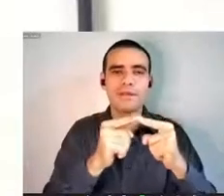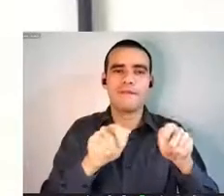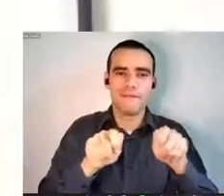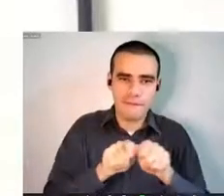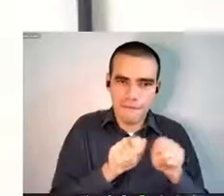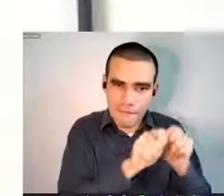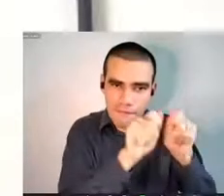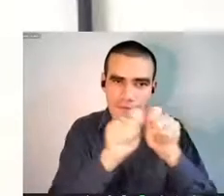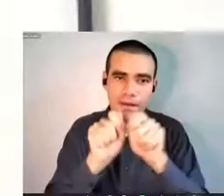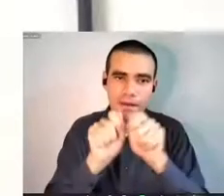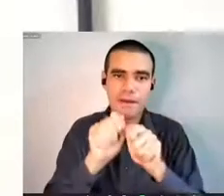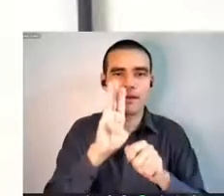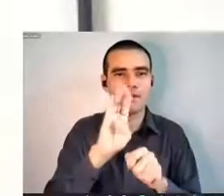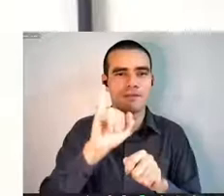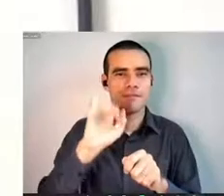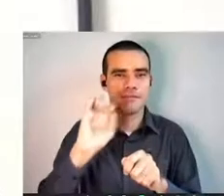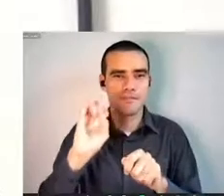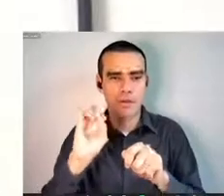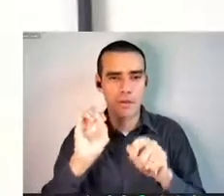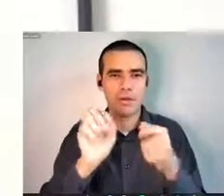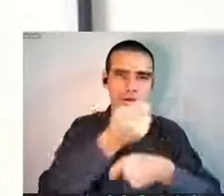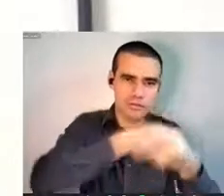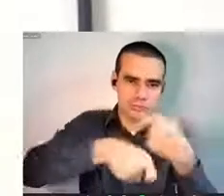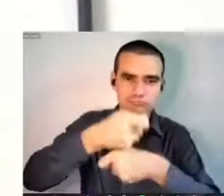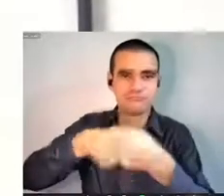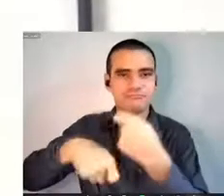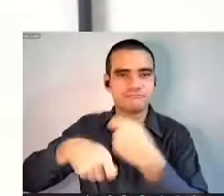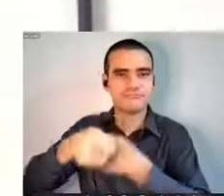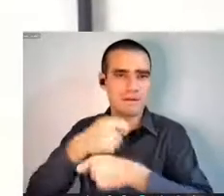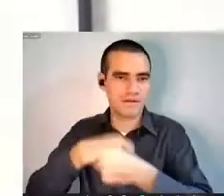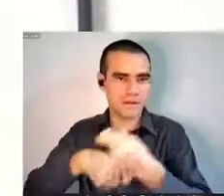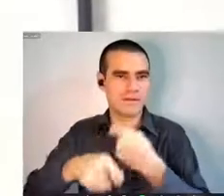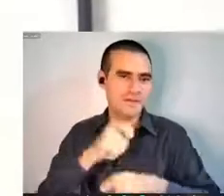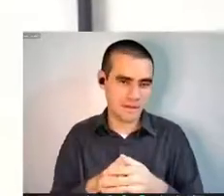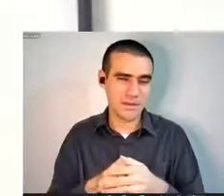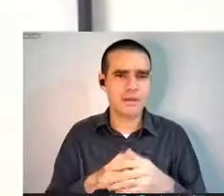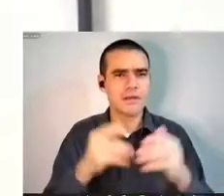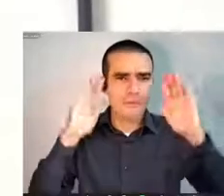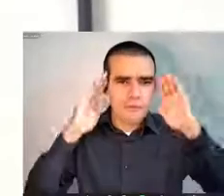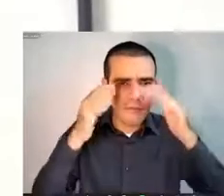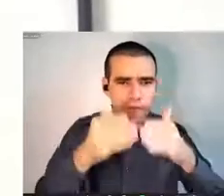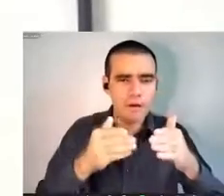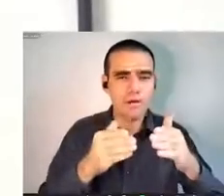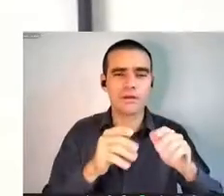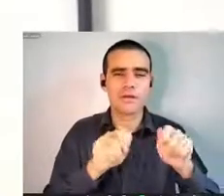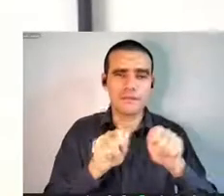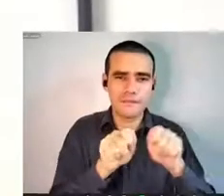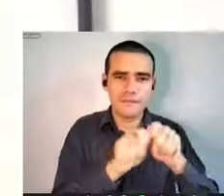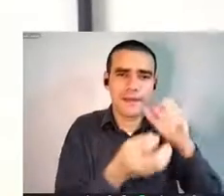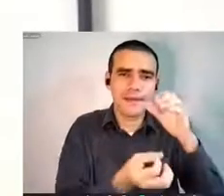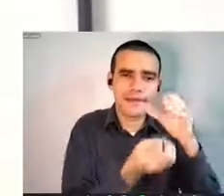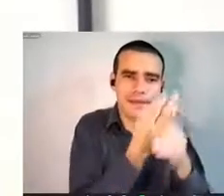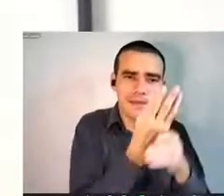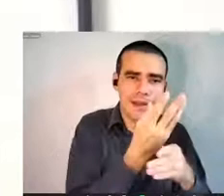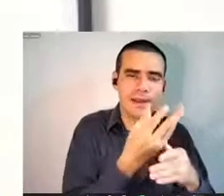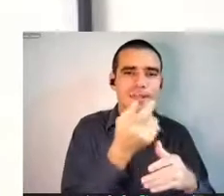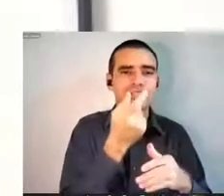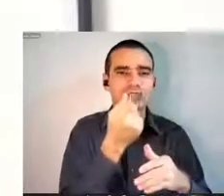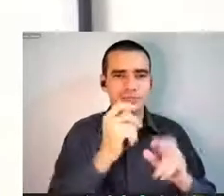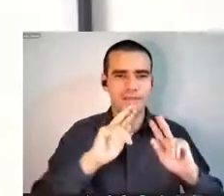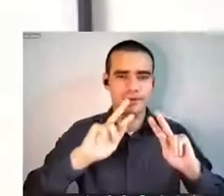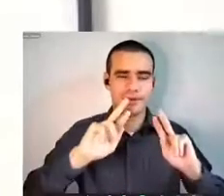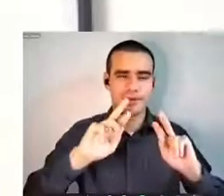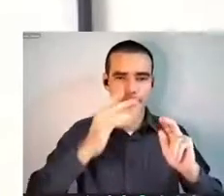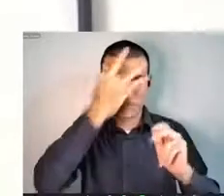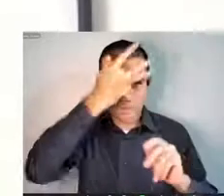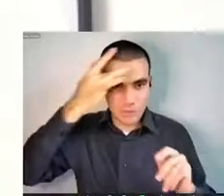bioeconomy. The idea of this panel is to try to work on training